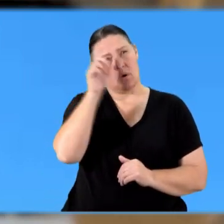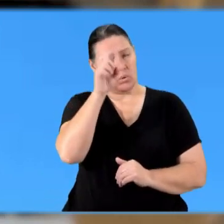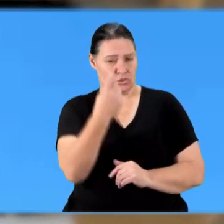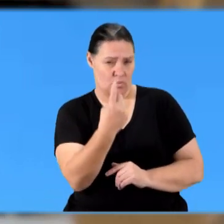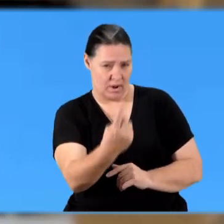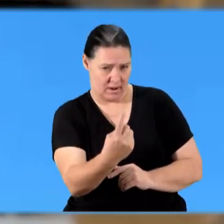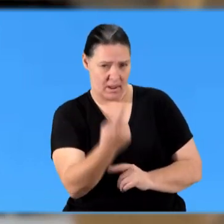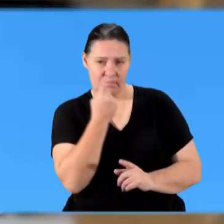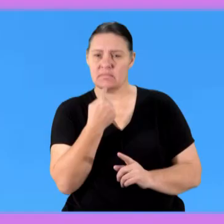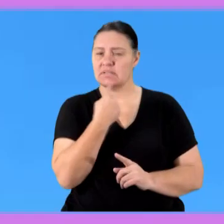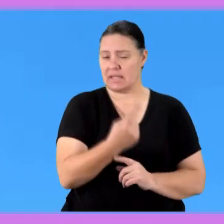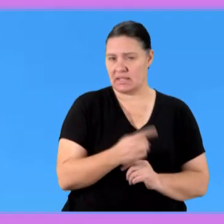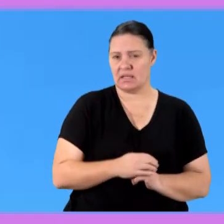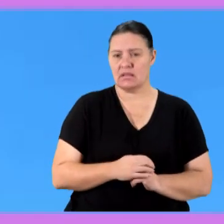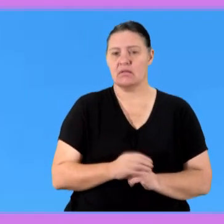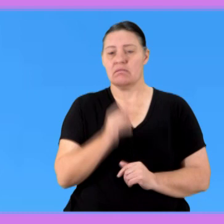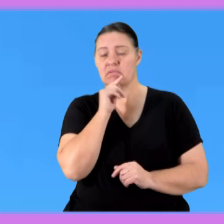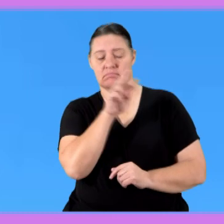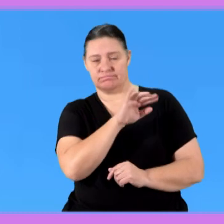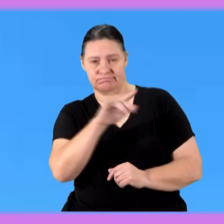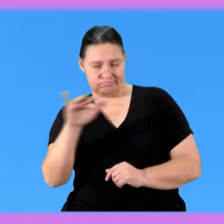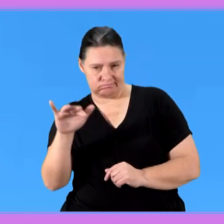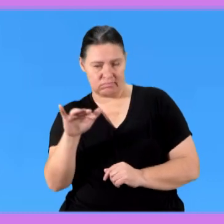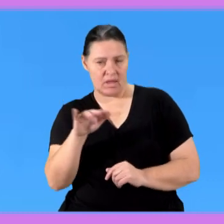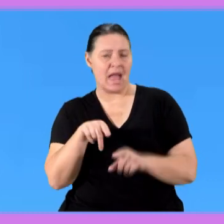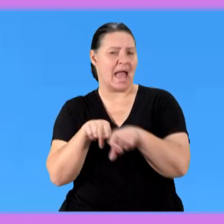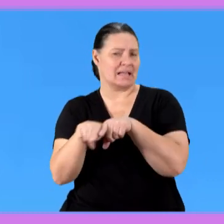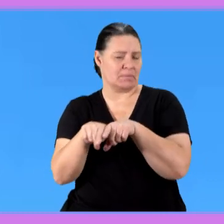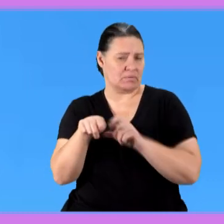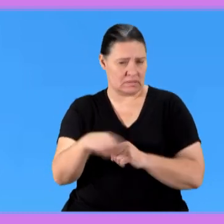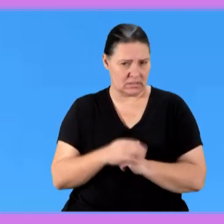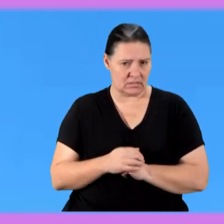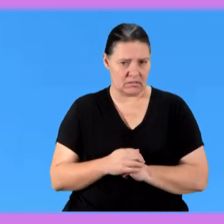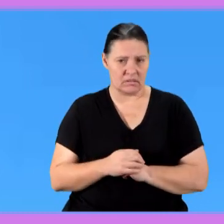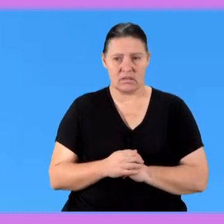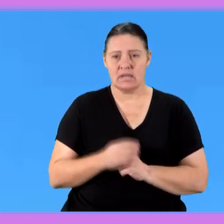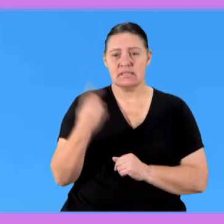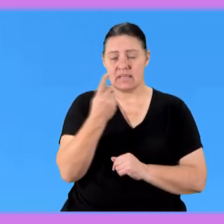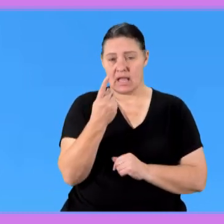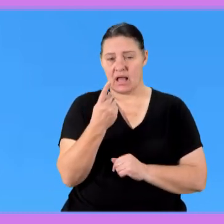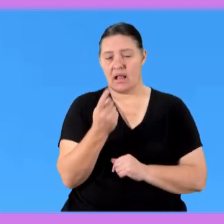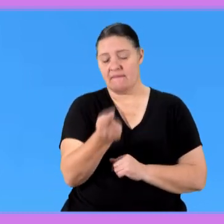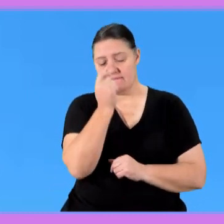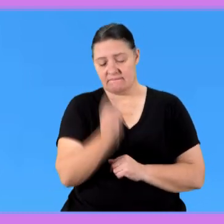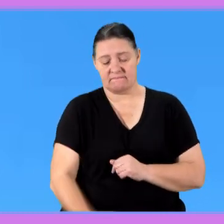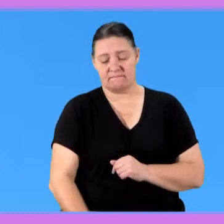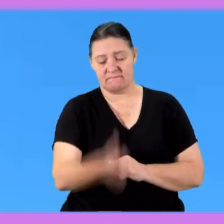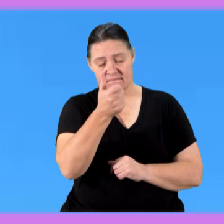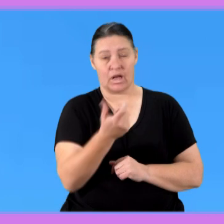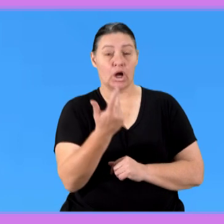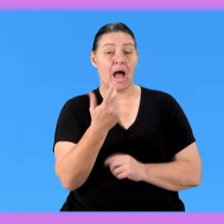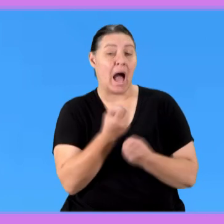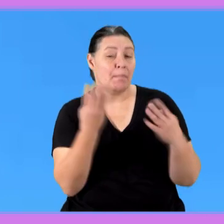number 1, I indicated here, consider the following experiment. A single fair coin was tossed